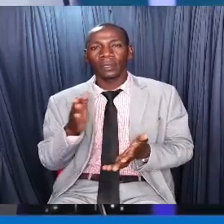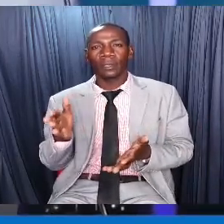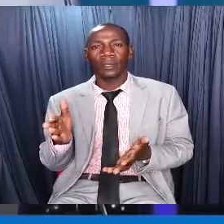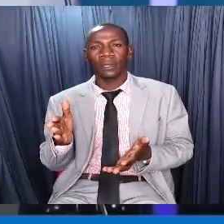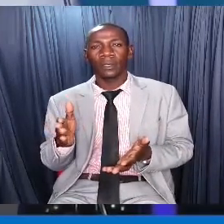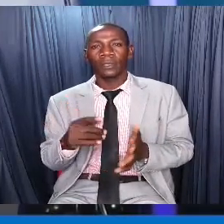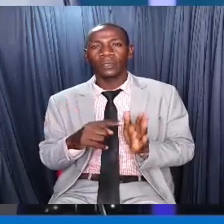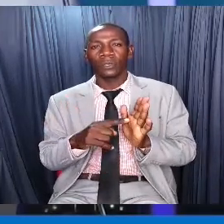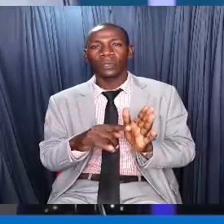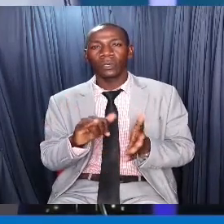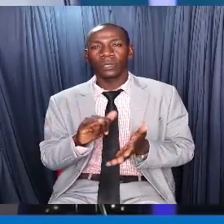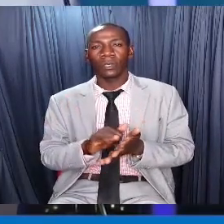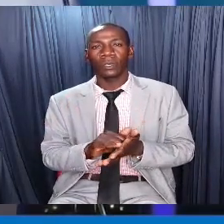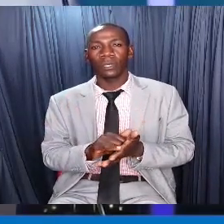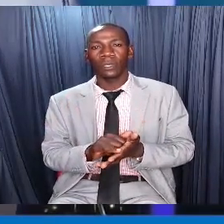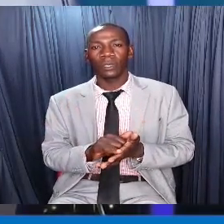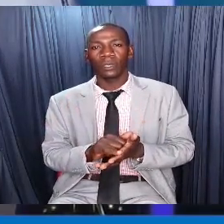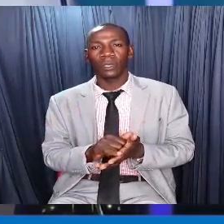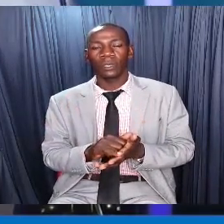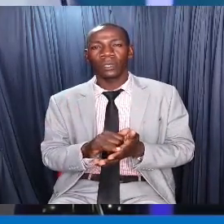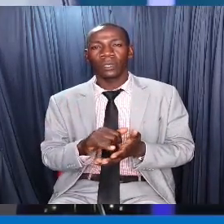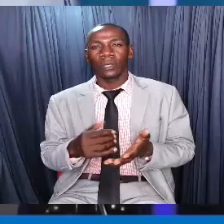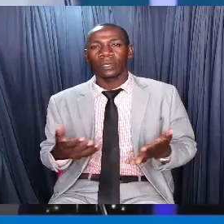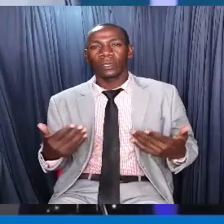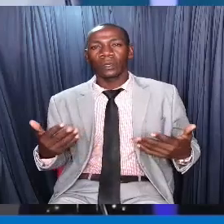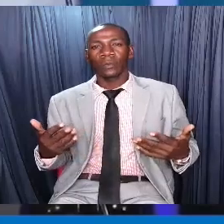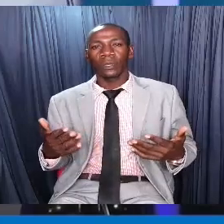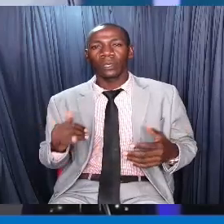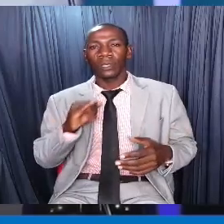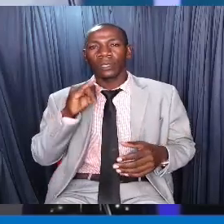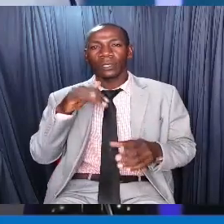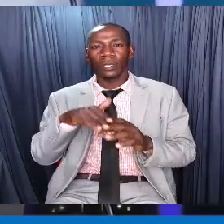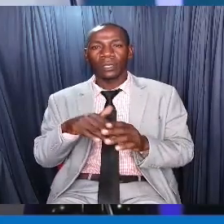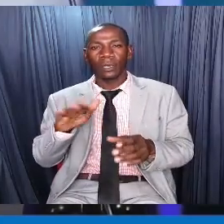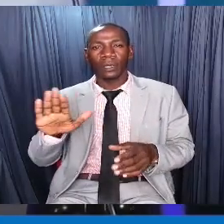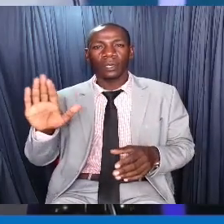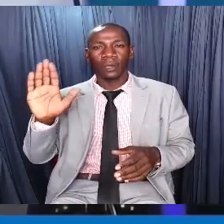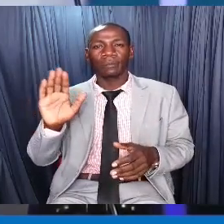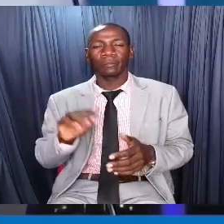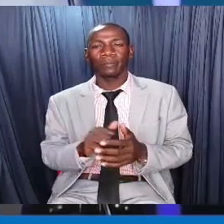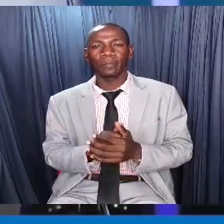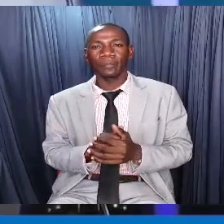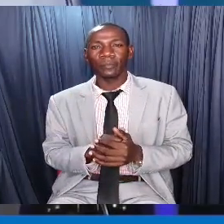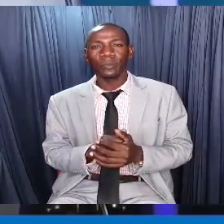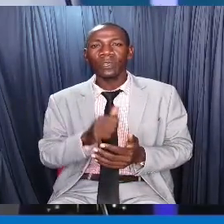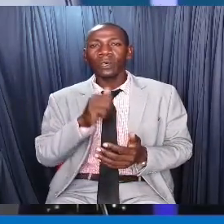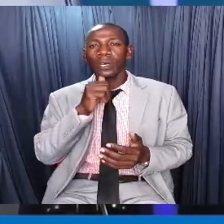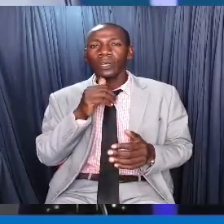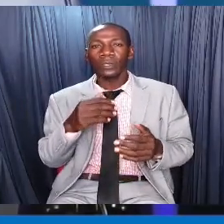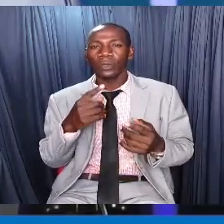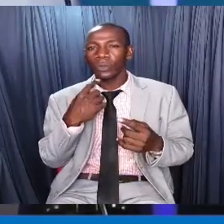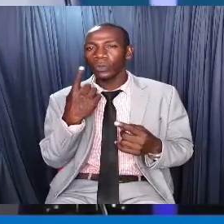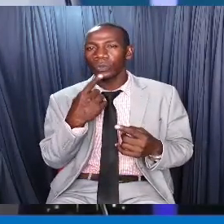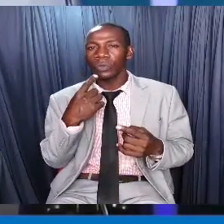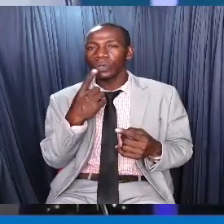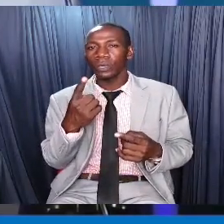Ni kithibitisho. Is a confirmation. Kwamba hiki kitu kimetiwa hapo ndani yake. That this something that is planted in him. Si kwamba anafanya kusema tu. It